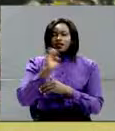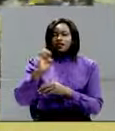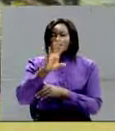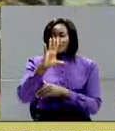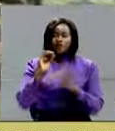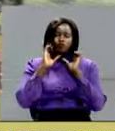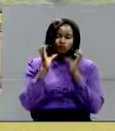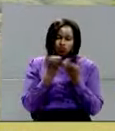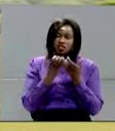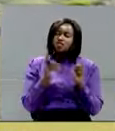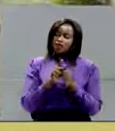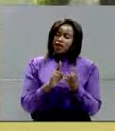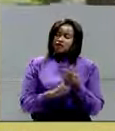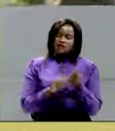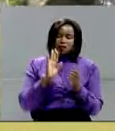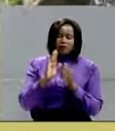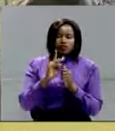can be realized.